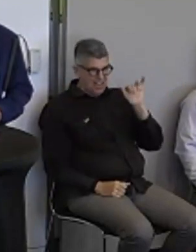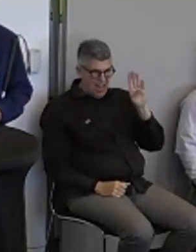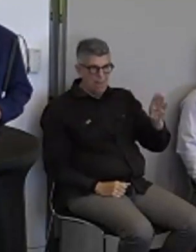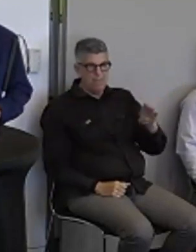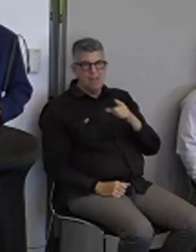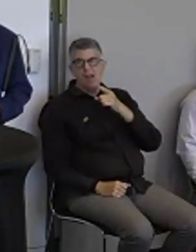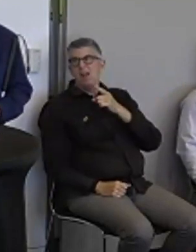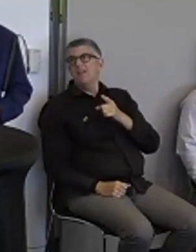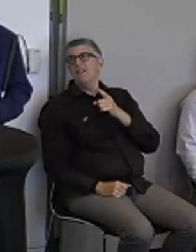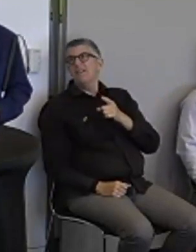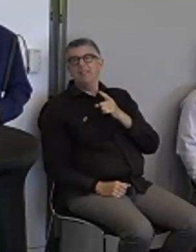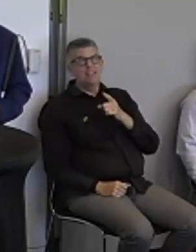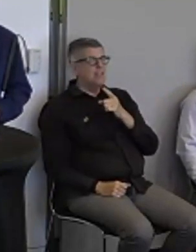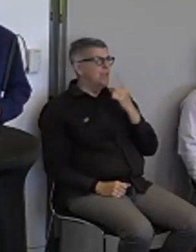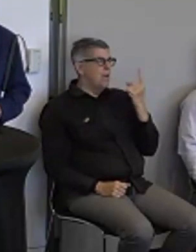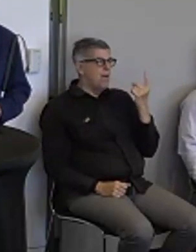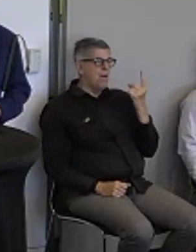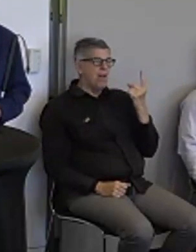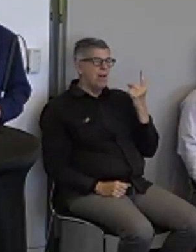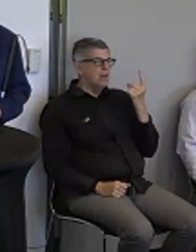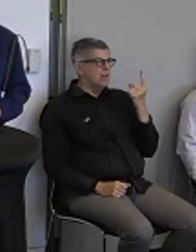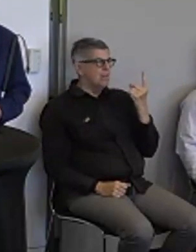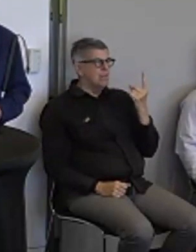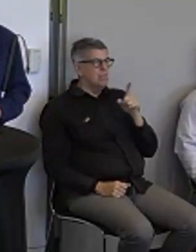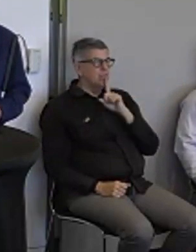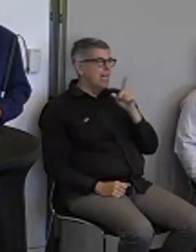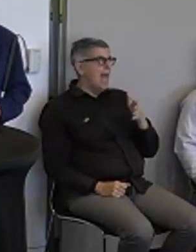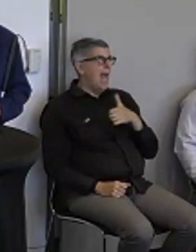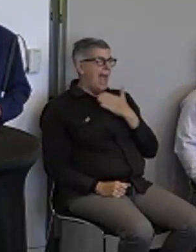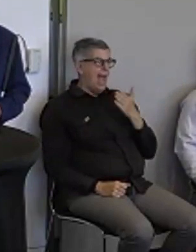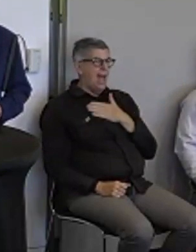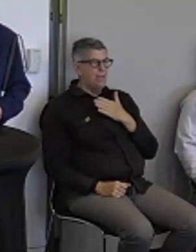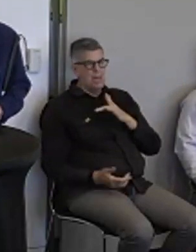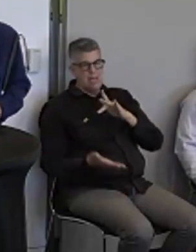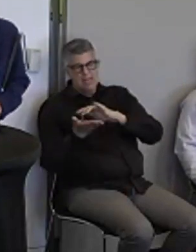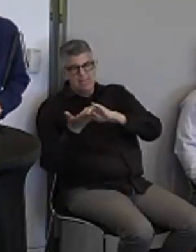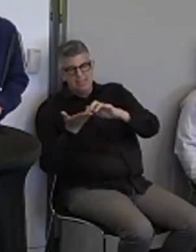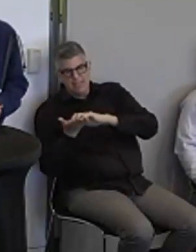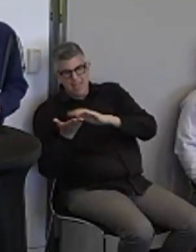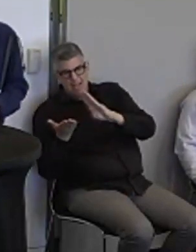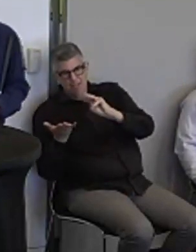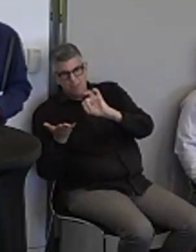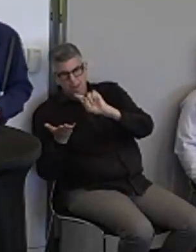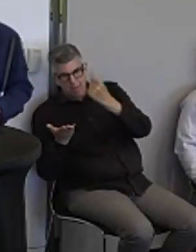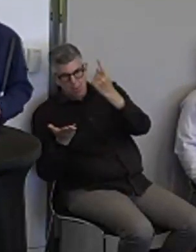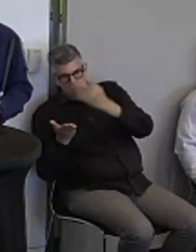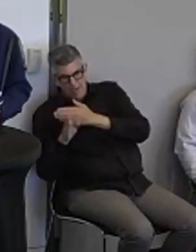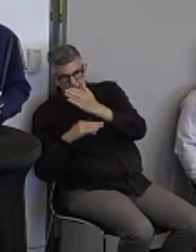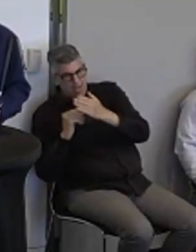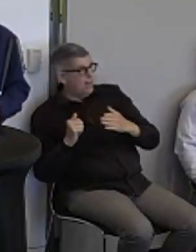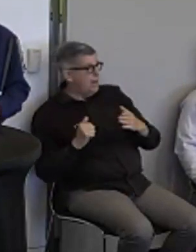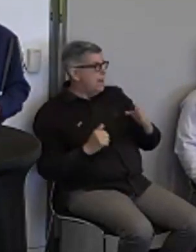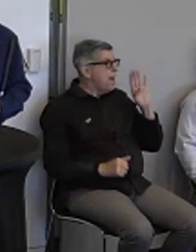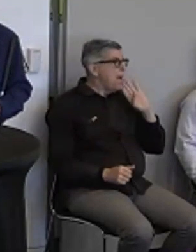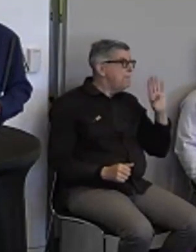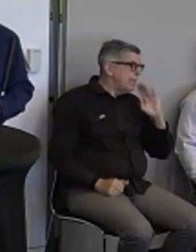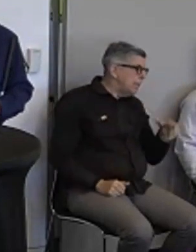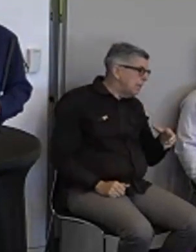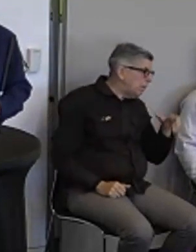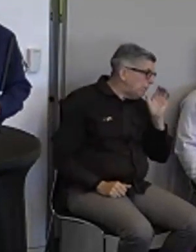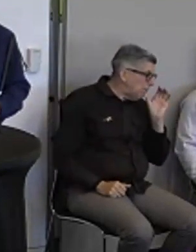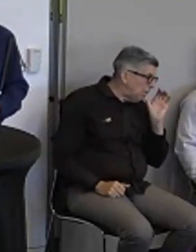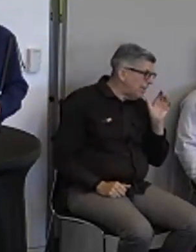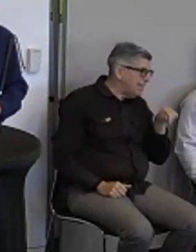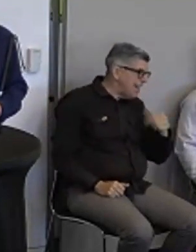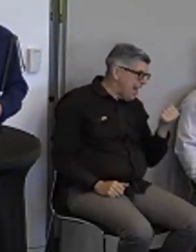never happier than when he has a tactile map in one hand and a beer in the other. And Jerry So